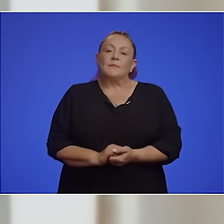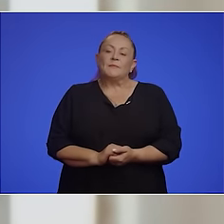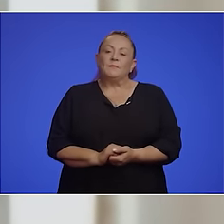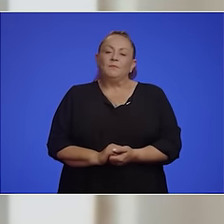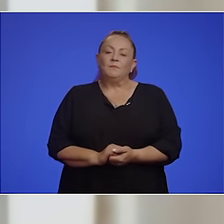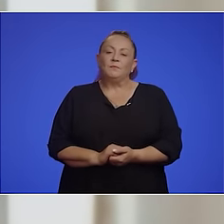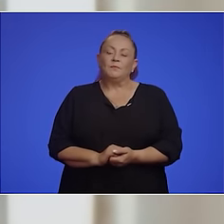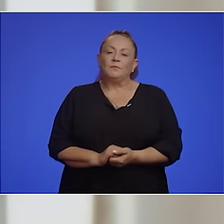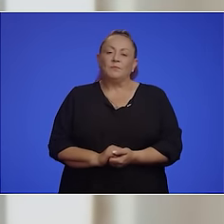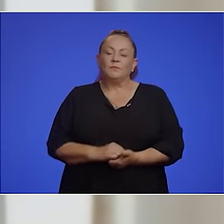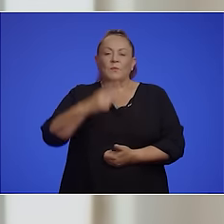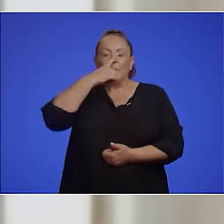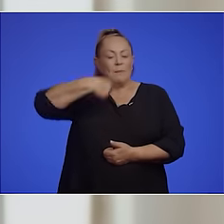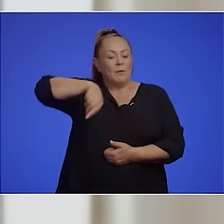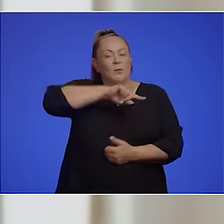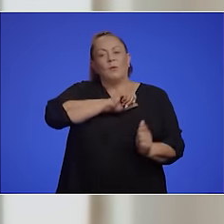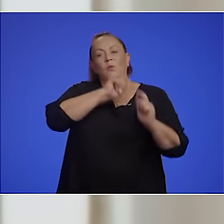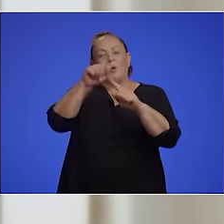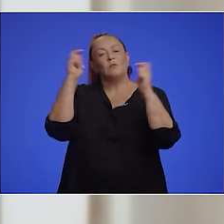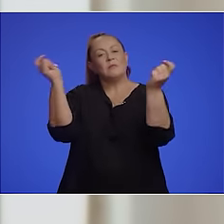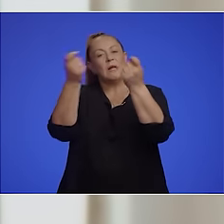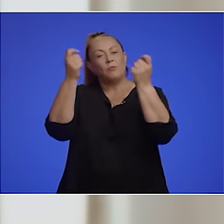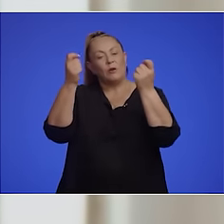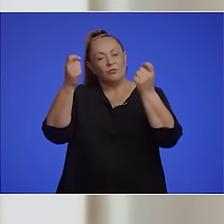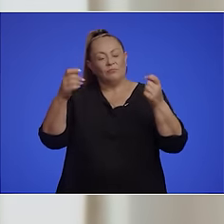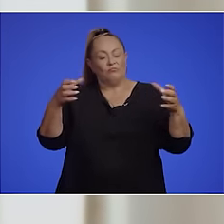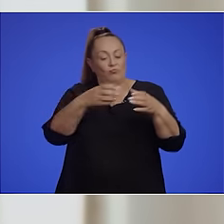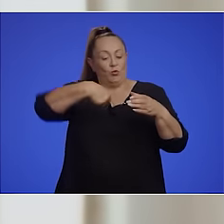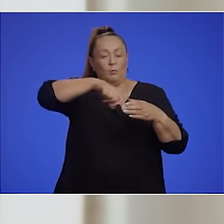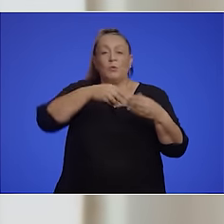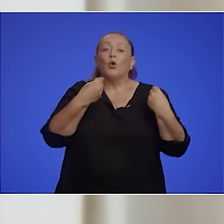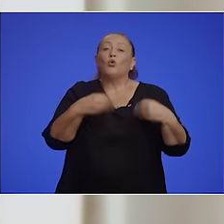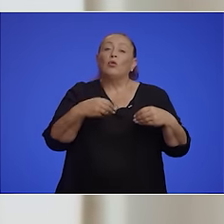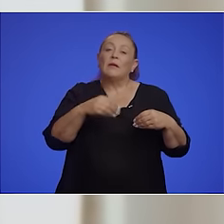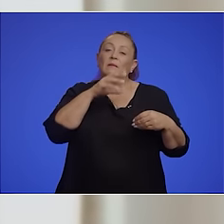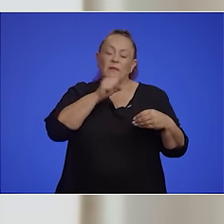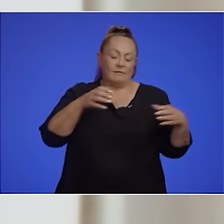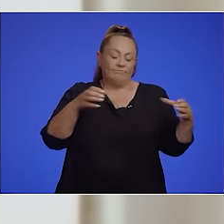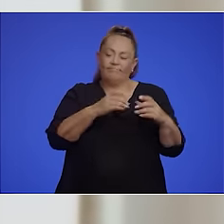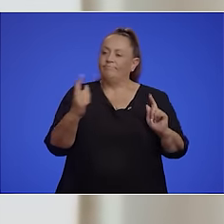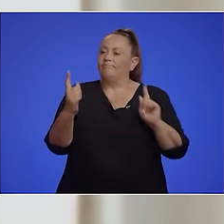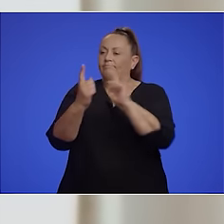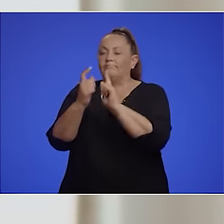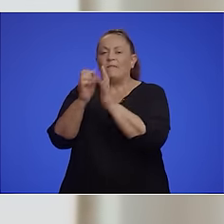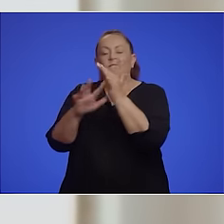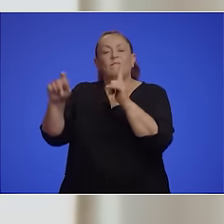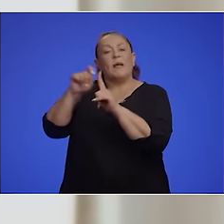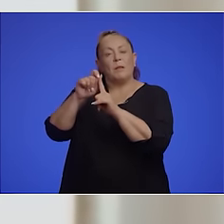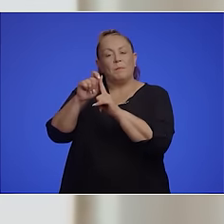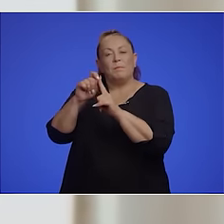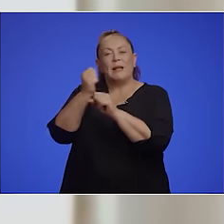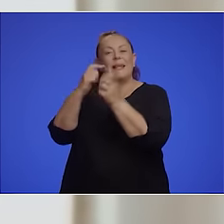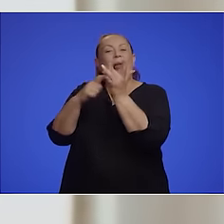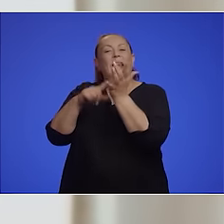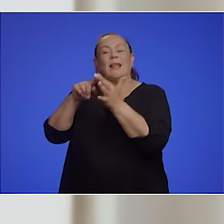Among those who went up to worship at the festival were some Greeks. These approached Philip, who came from Bethsaida in Galilee